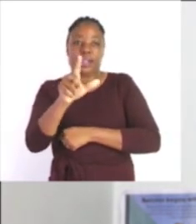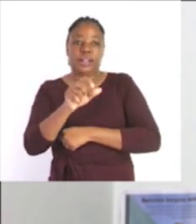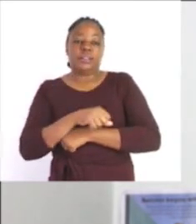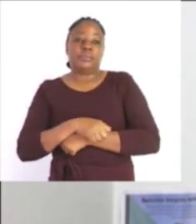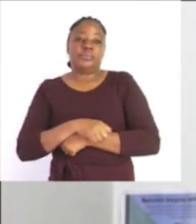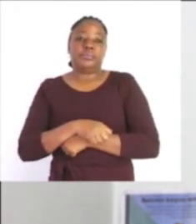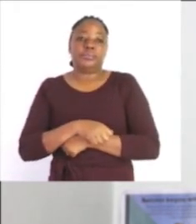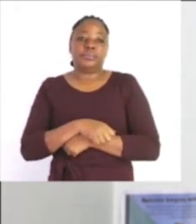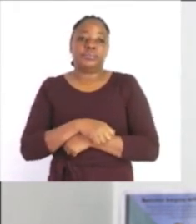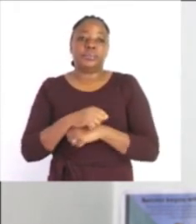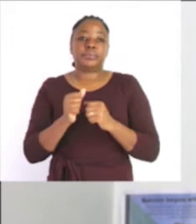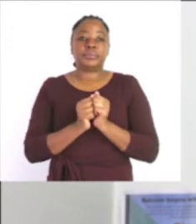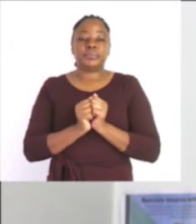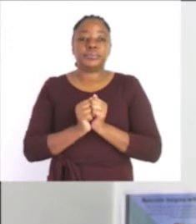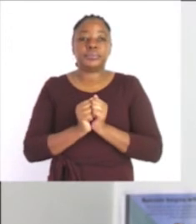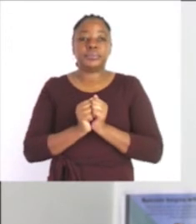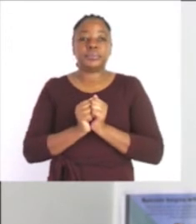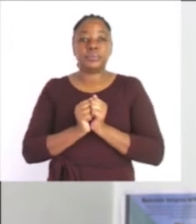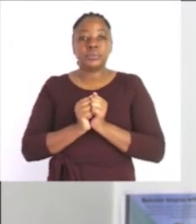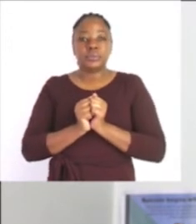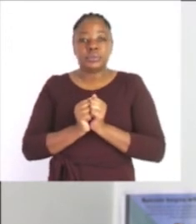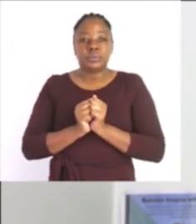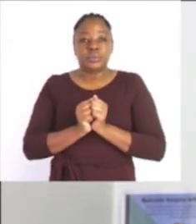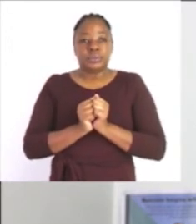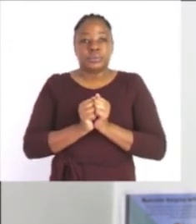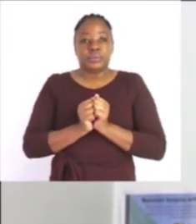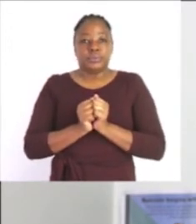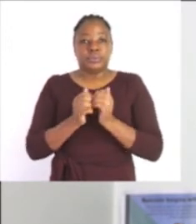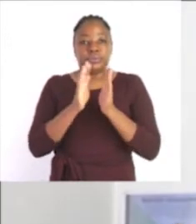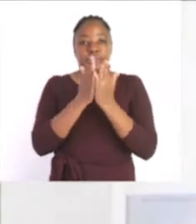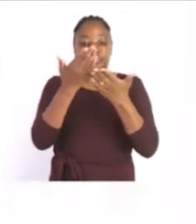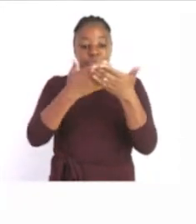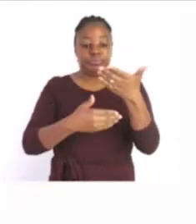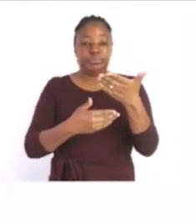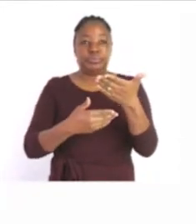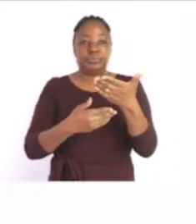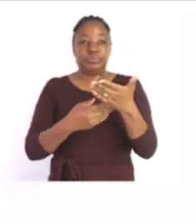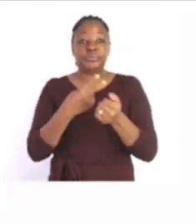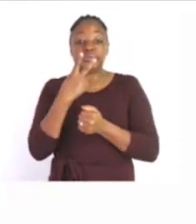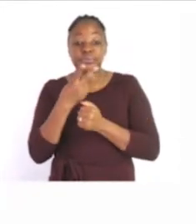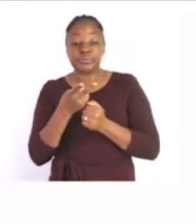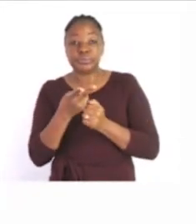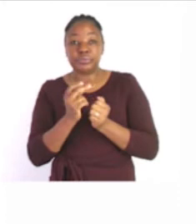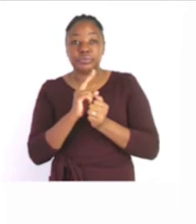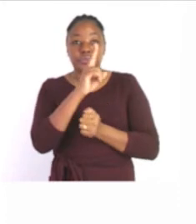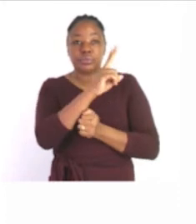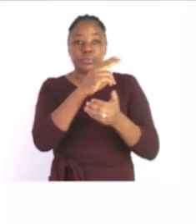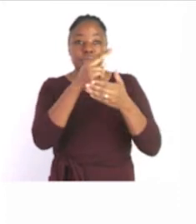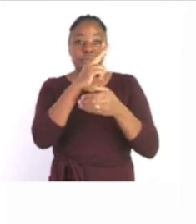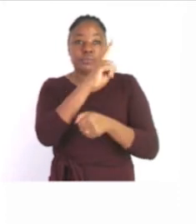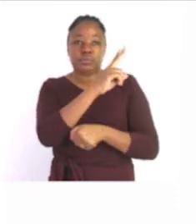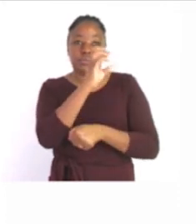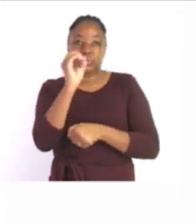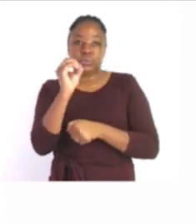spoil. Now, I would like you to look back at your exercise on page 20. You are going to